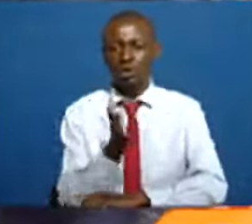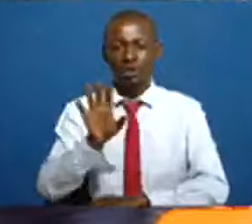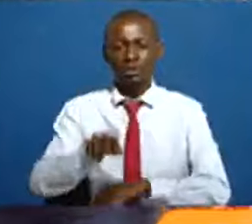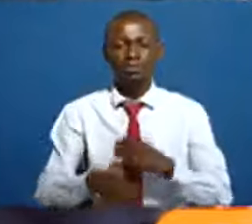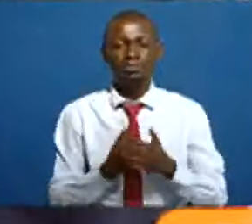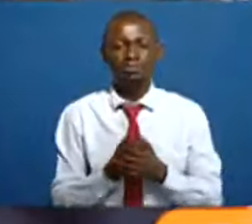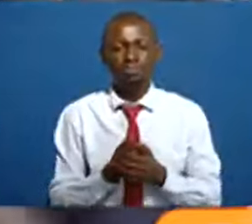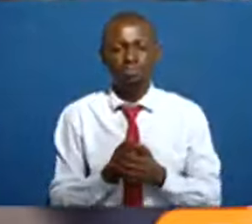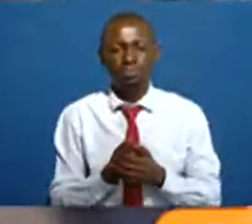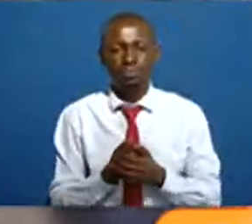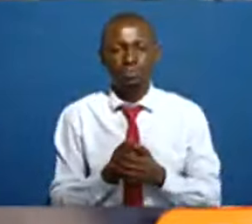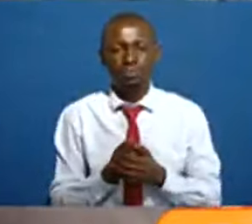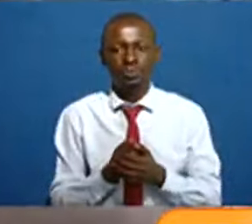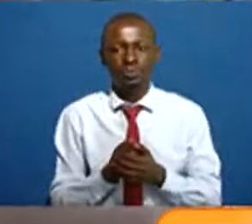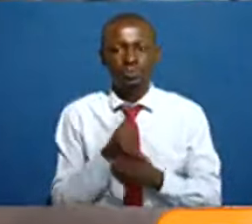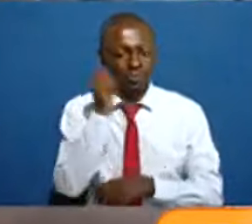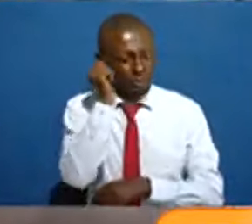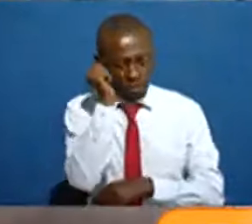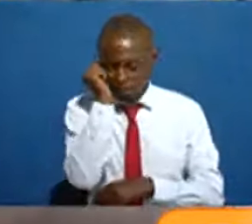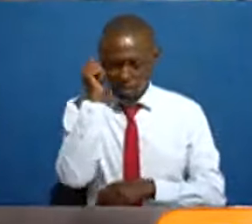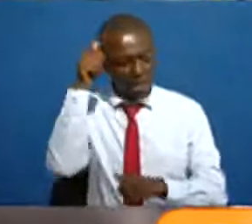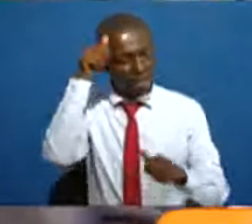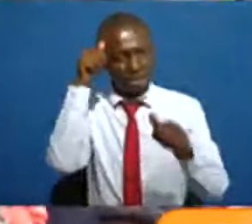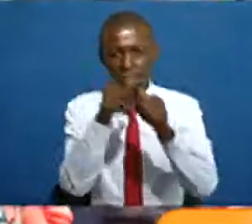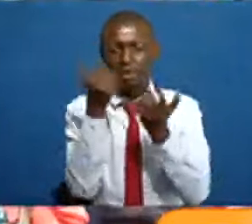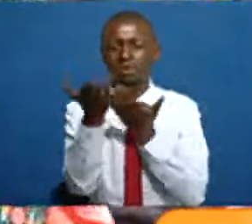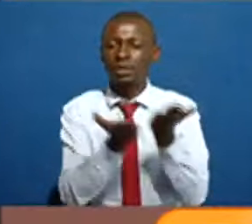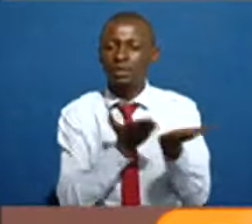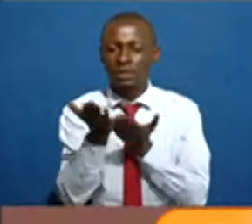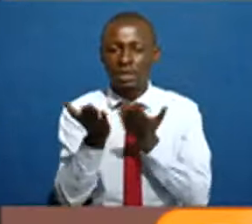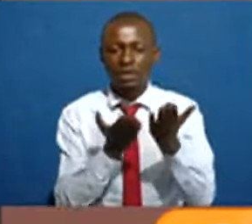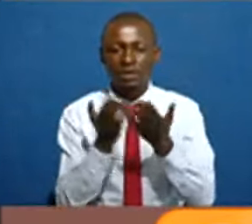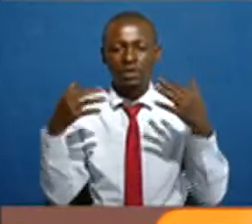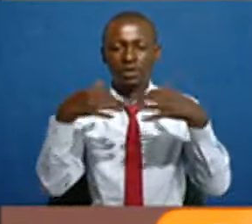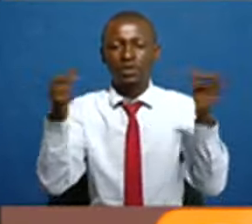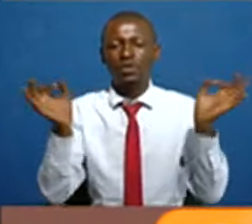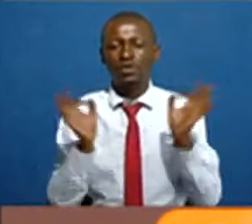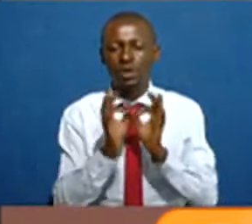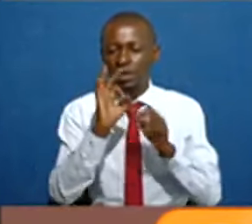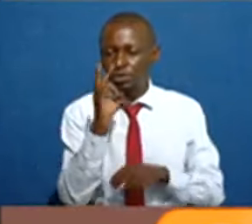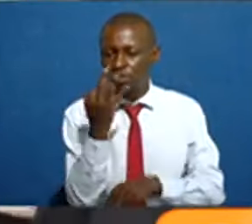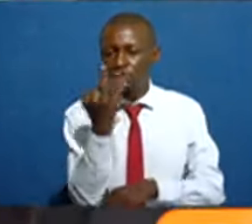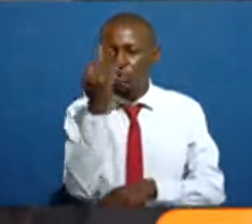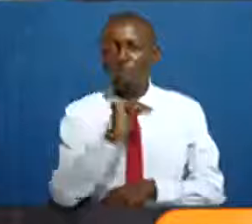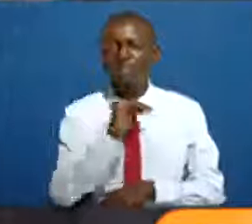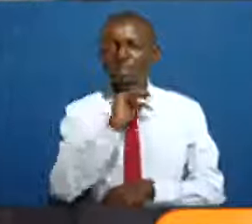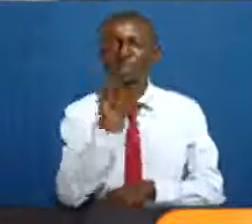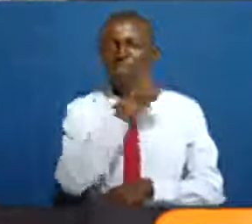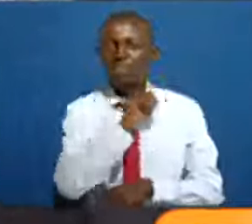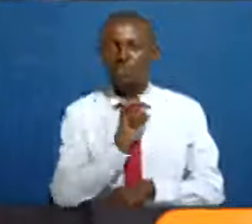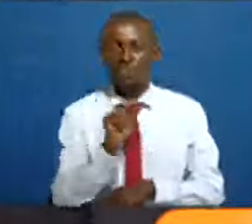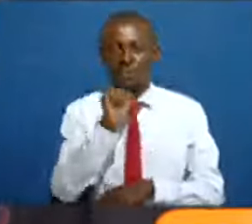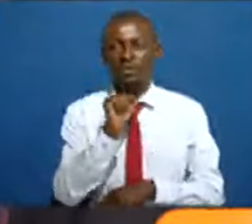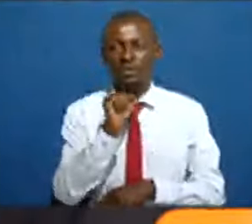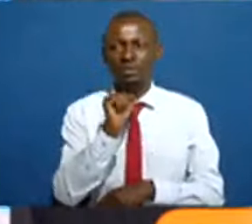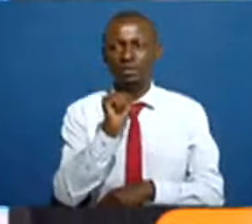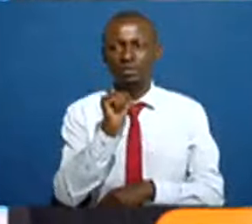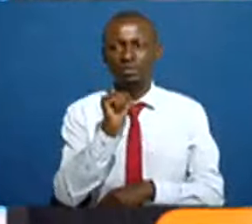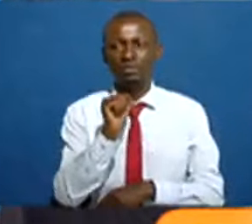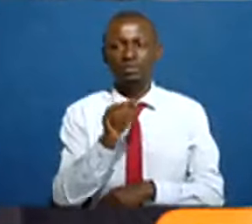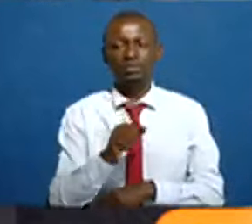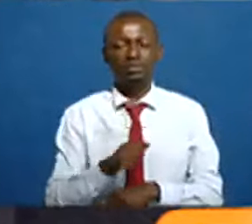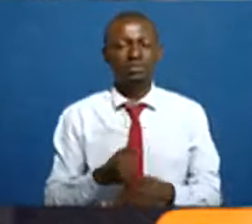At the emotional memorial service, families of the three victims, Fanta Leo Nakura, Bernard Mungai, and